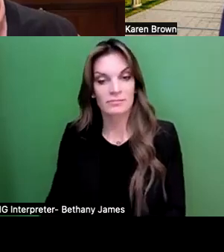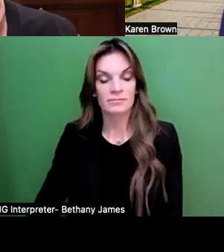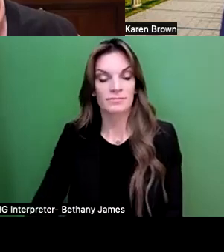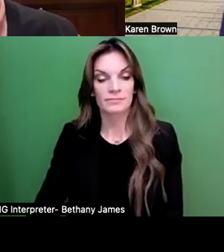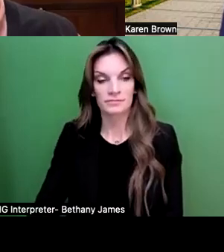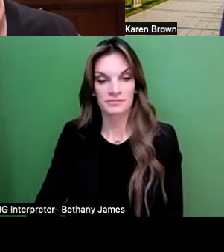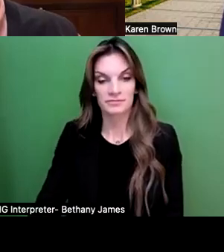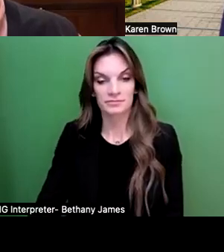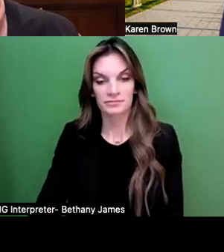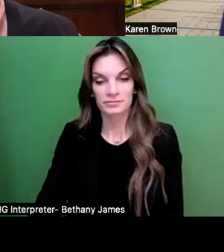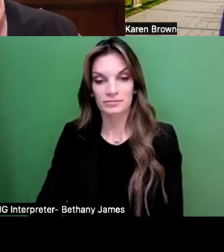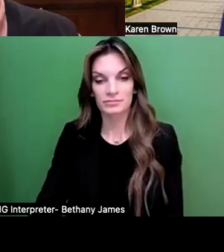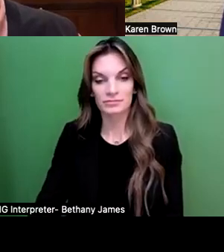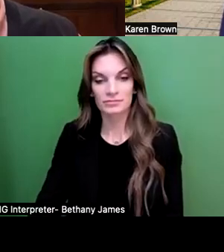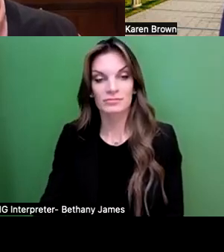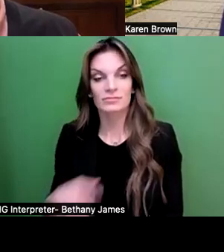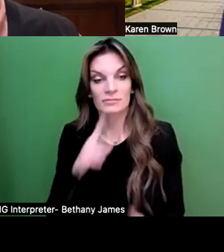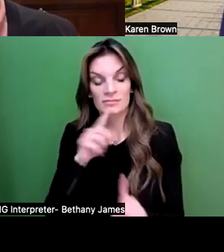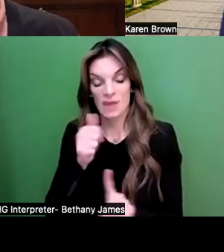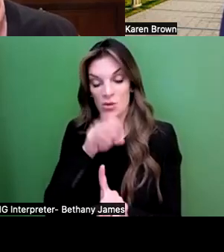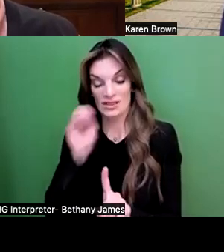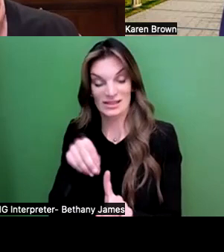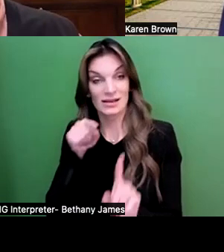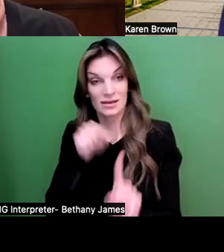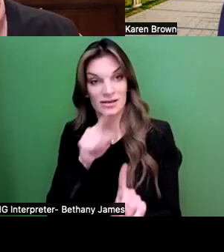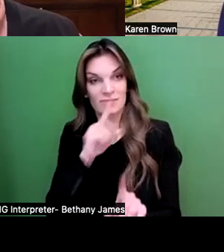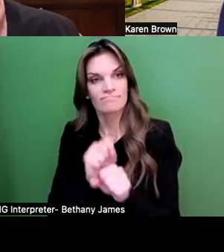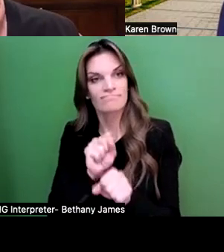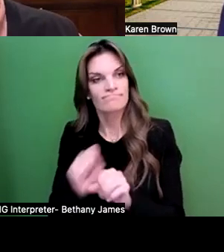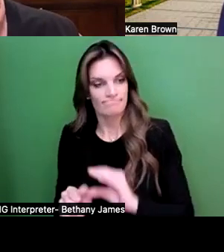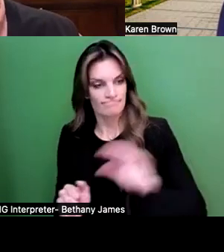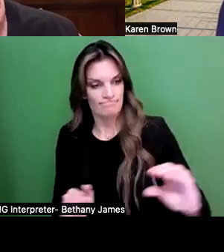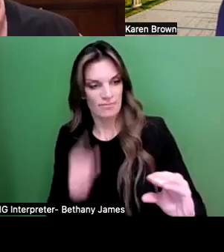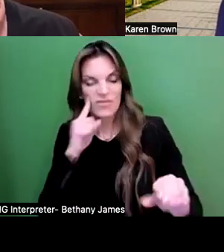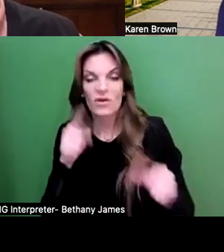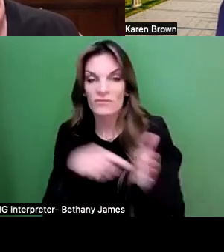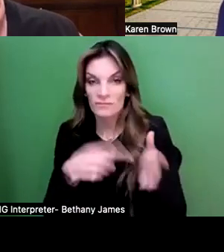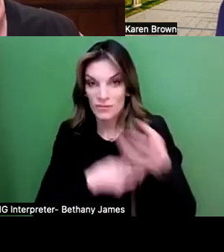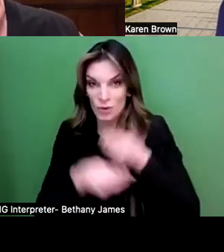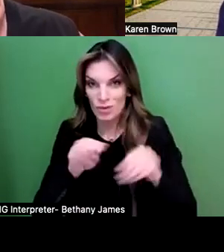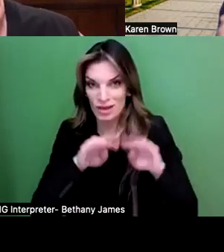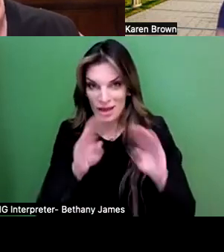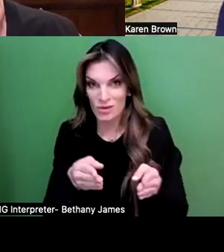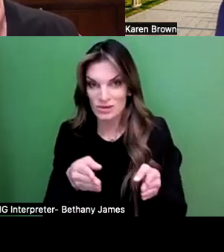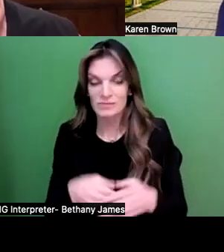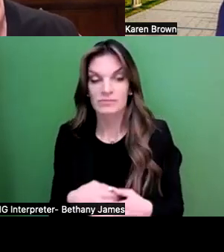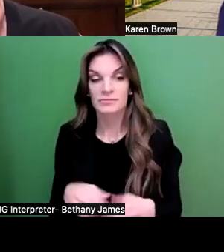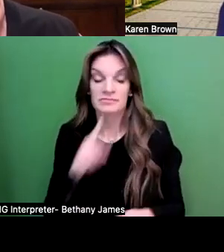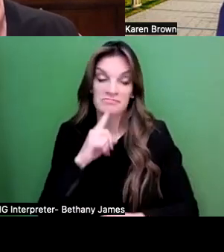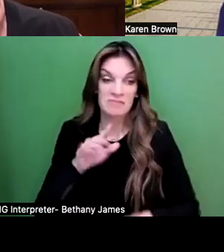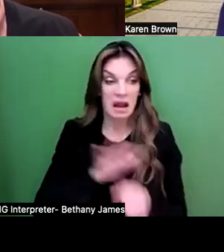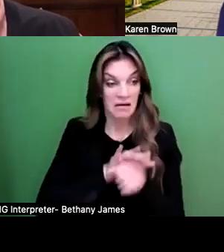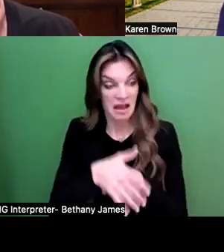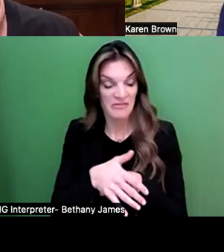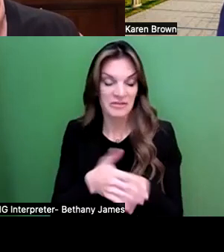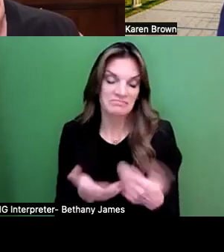10% of larger developments be put aside for affordable housing. Is it adequate? No, probably not.